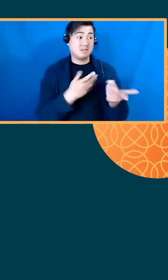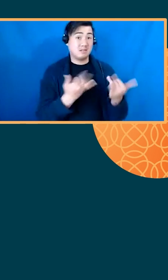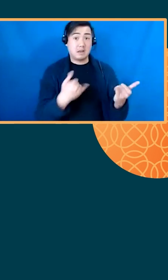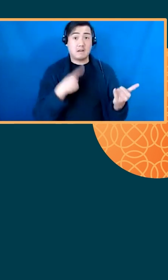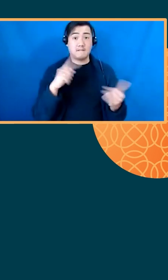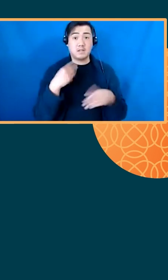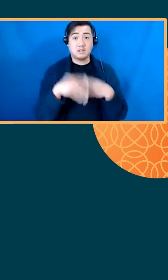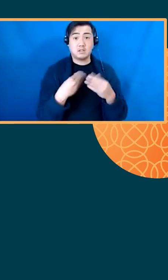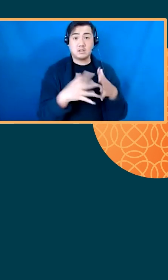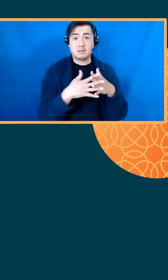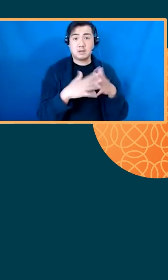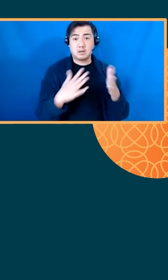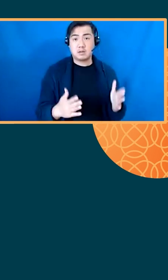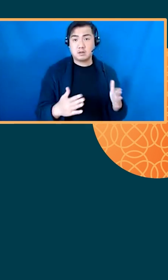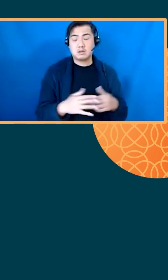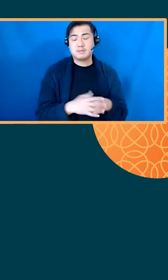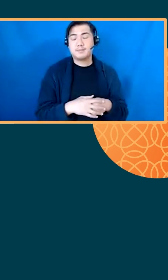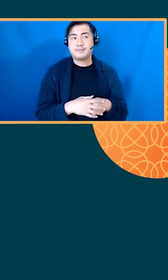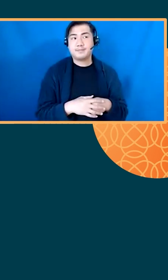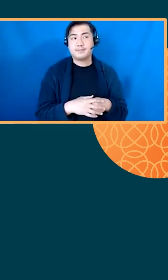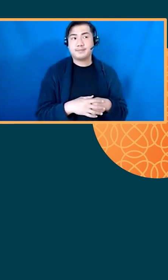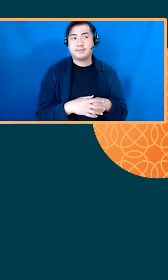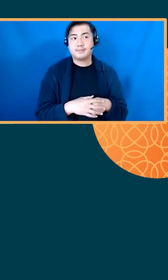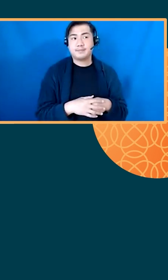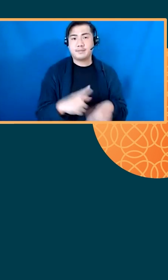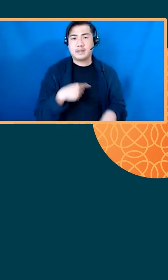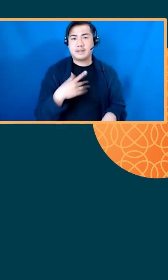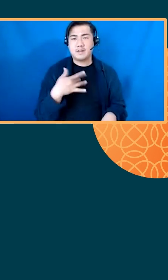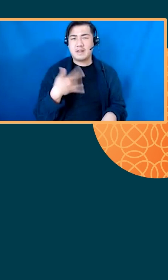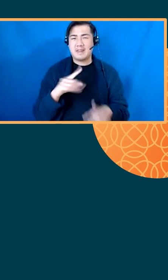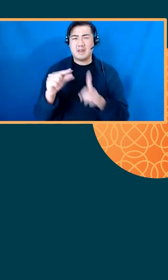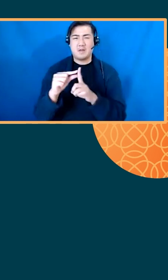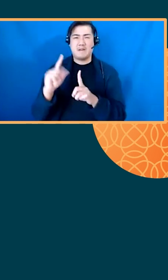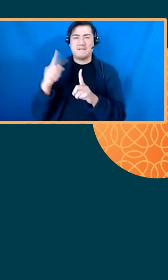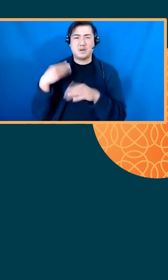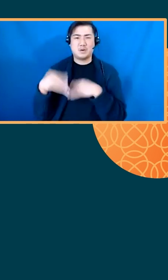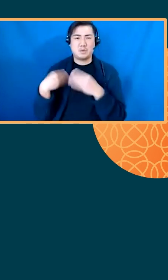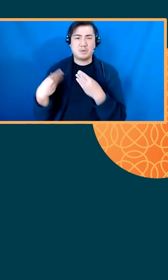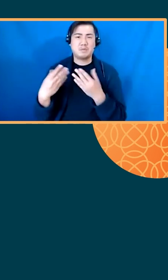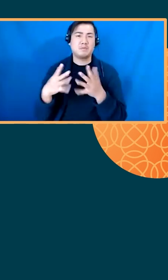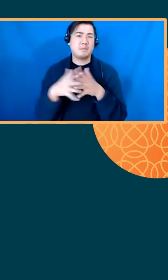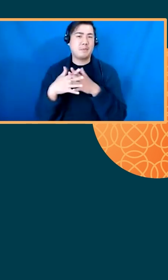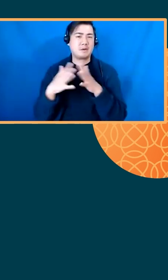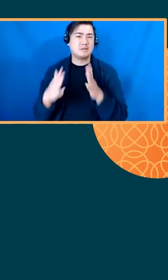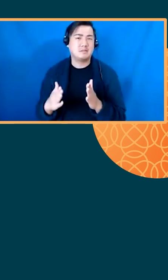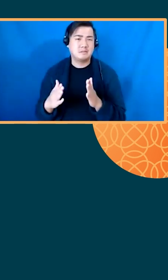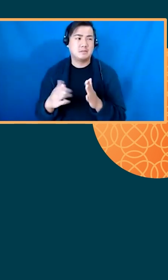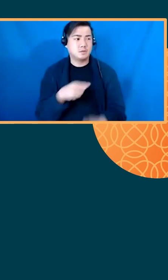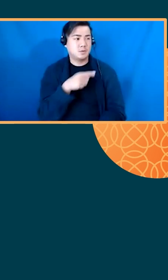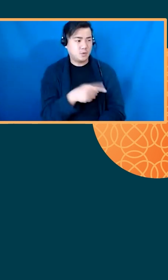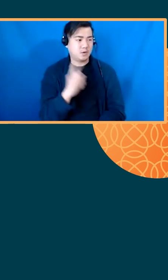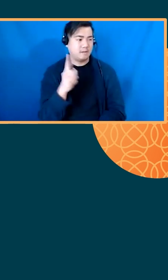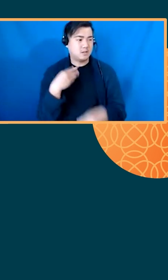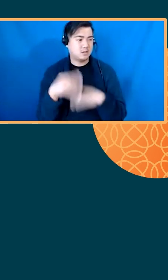American. I really feel like that terminology, like first gen, is like you're first gen American, you're